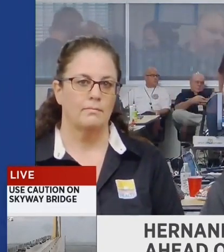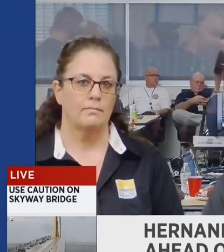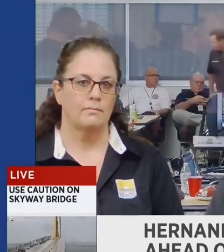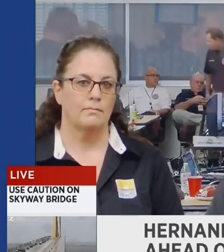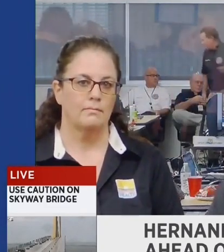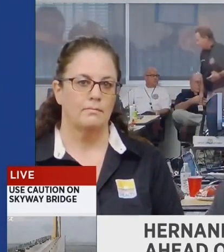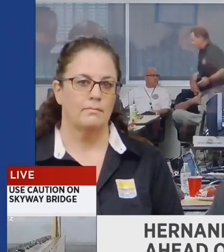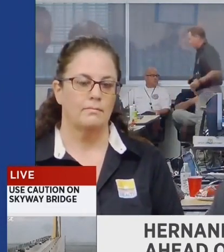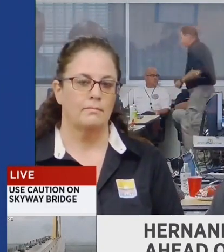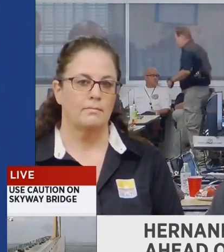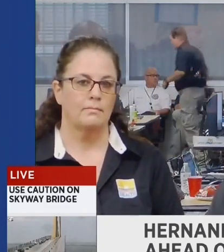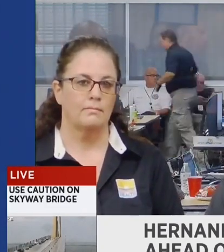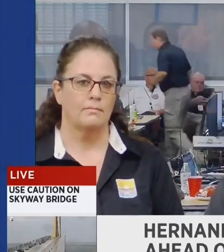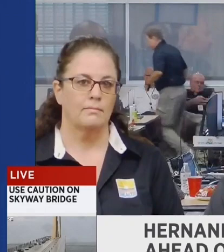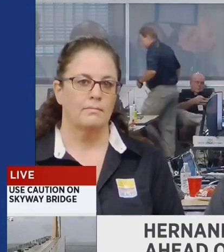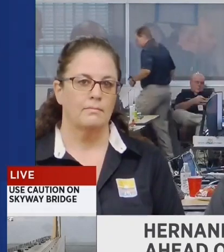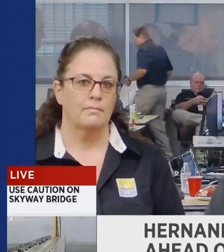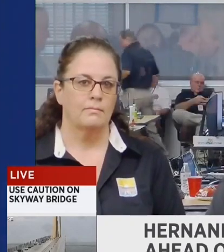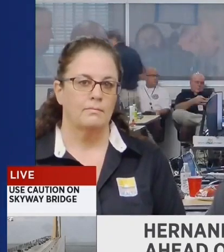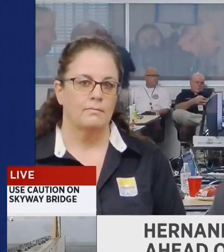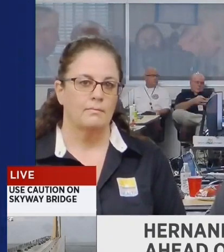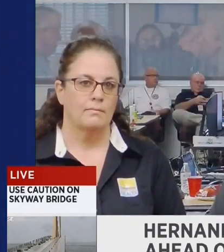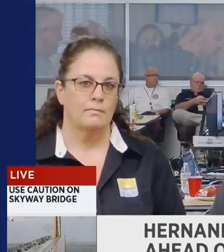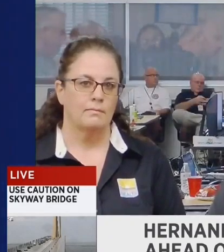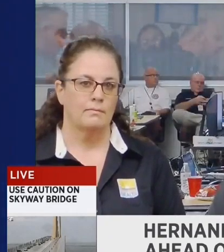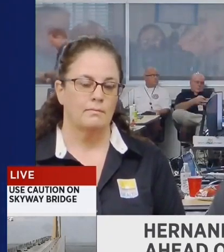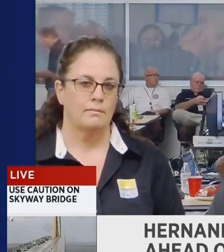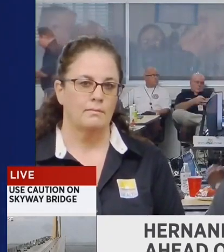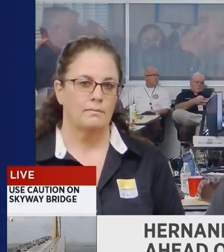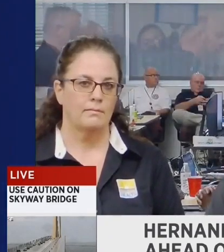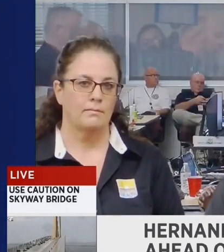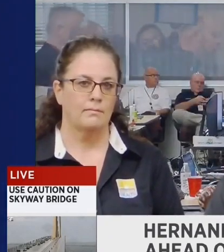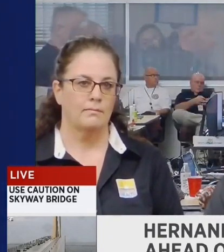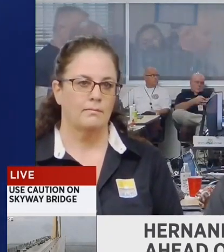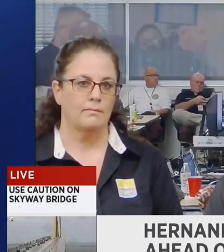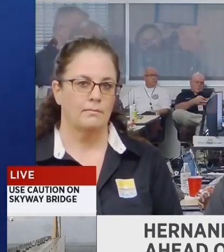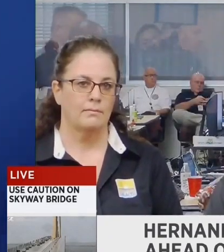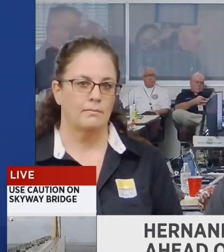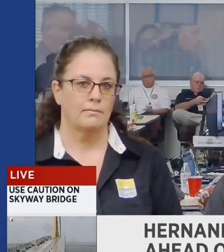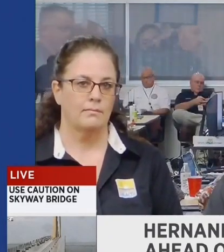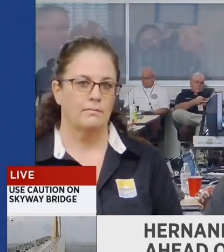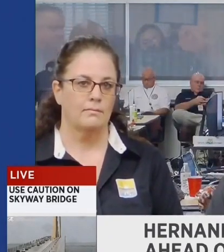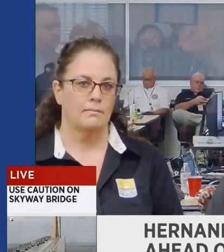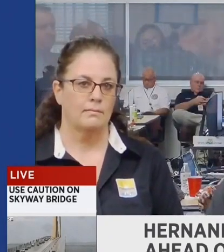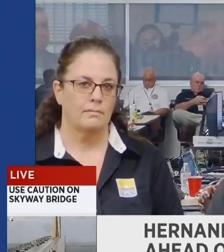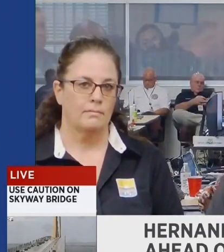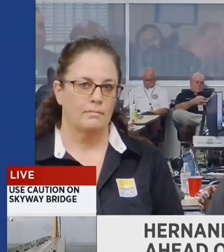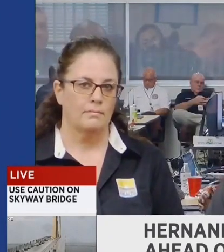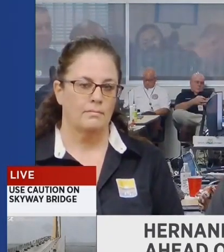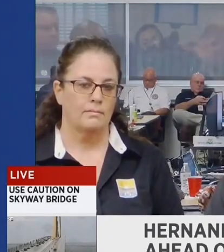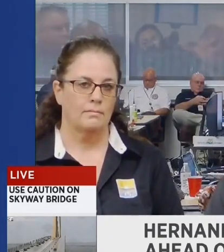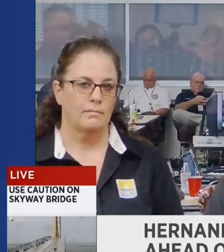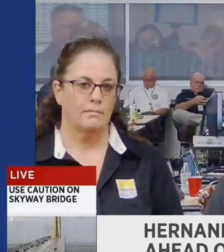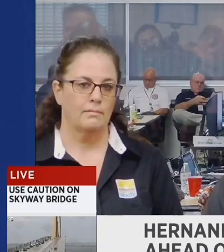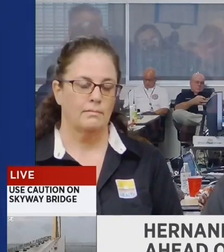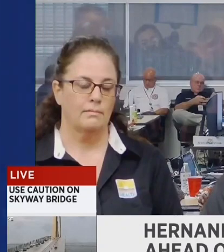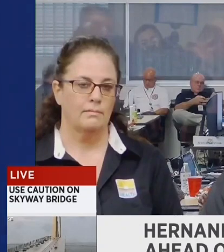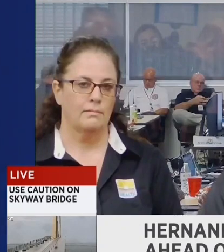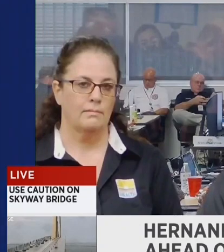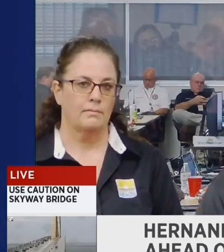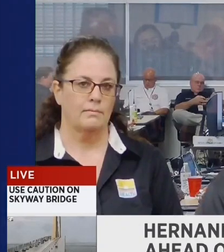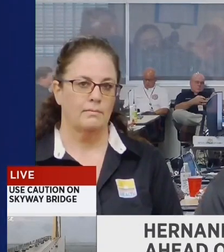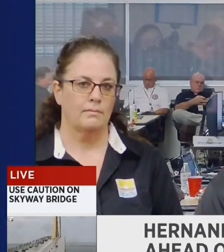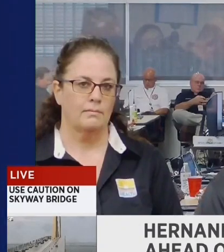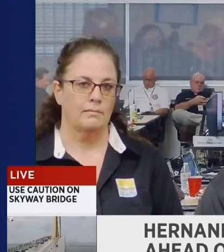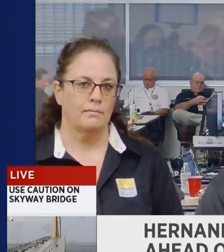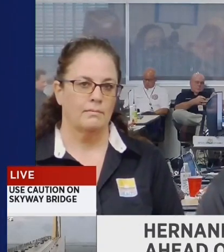leash, whatever, for your cats, litter, the whole 9 yards. So the pet is going to be your responsibility, but we will help give you refuge for